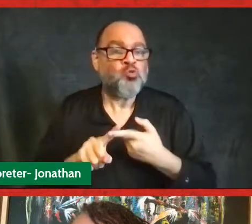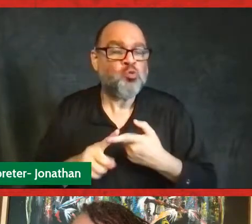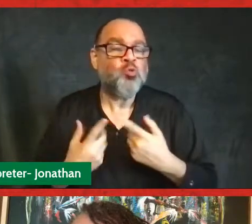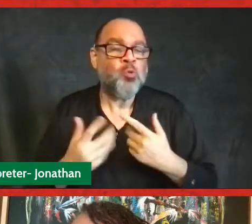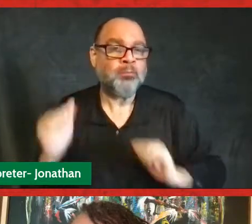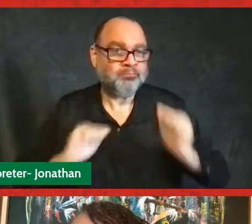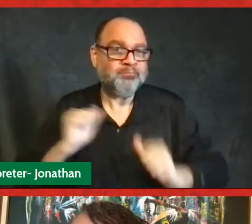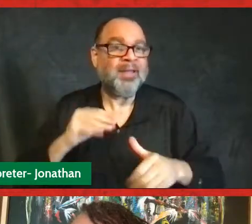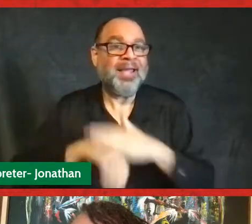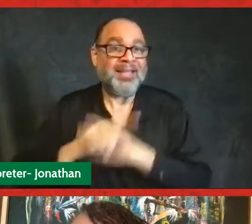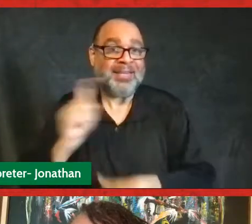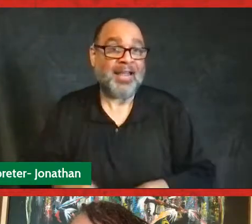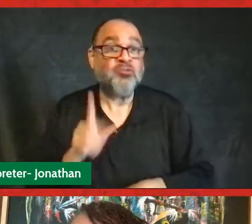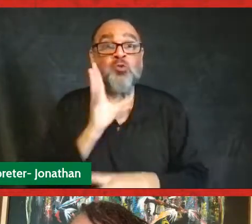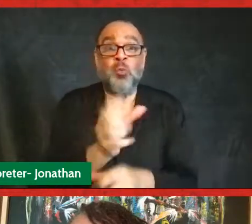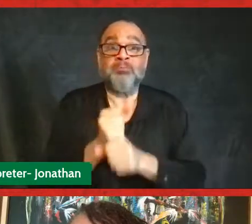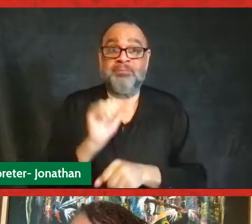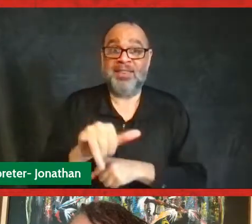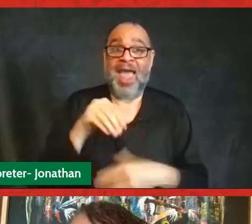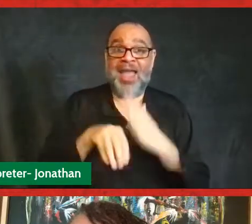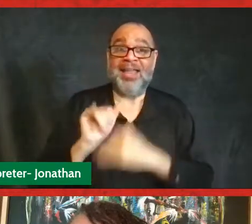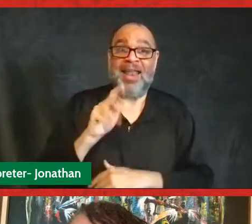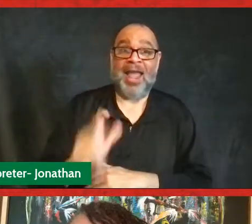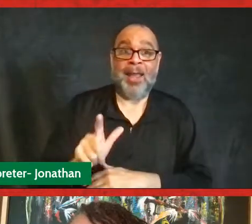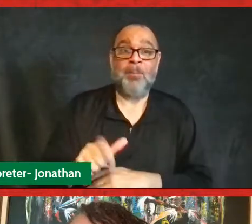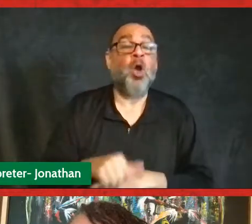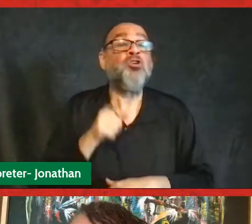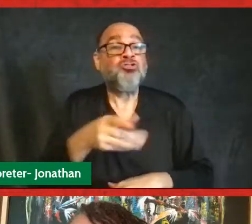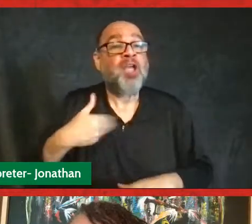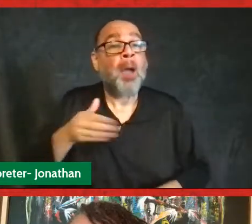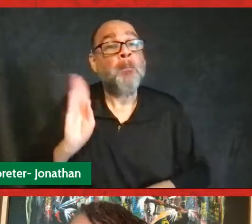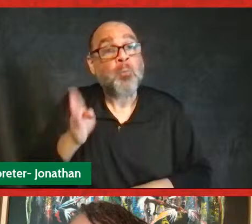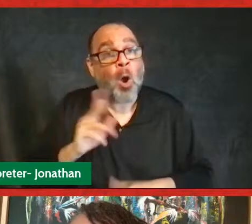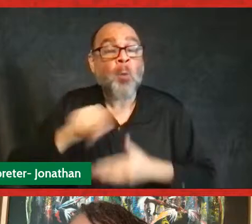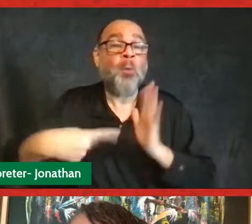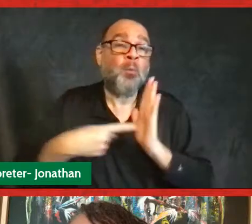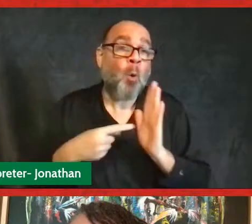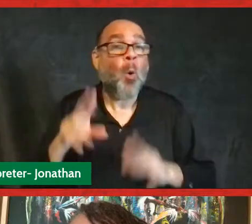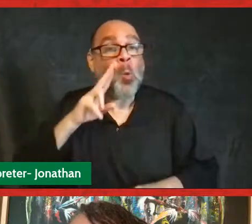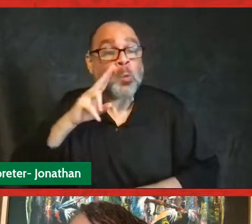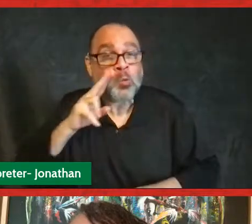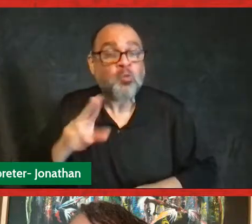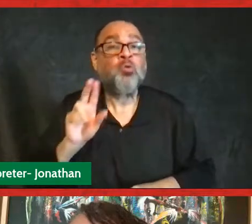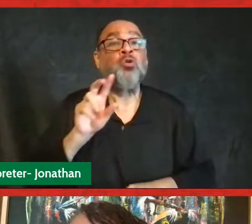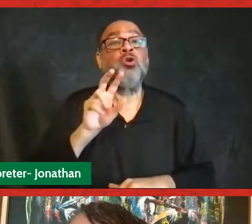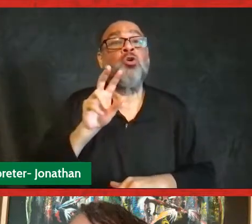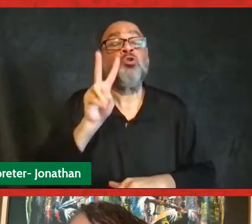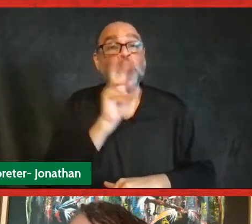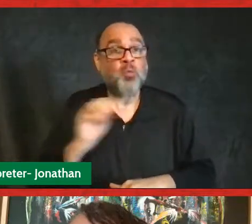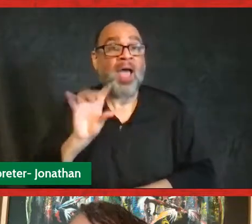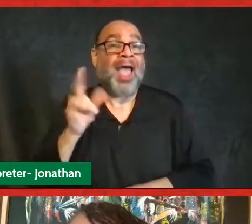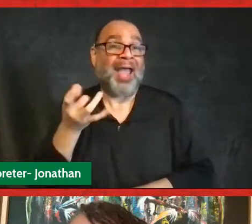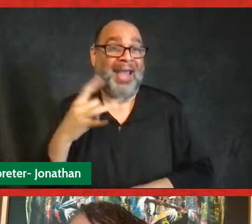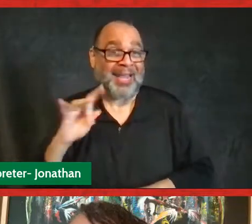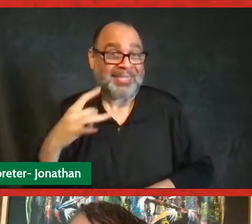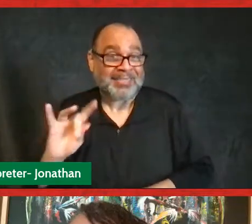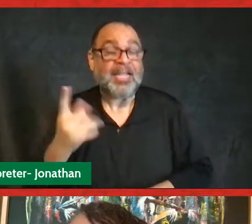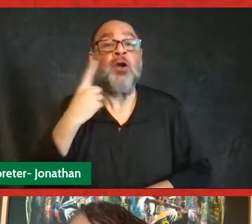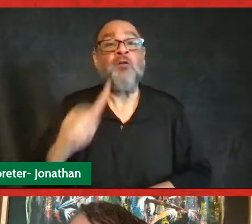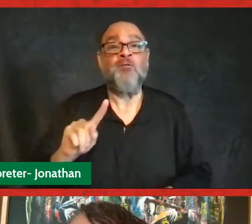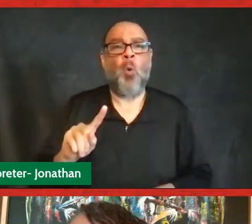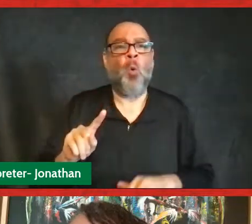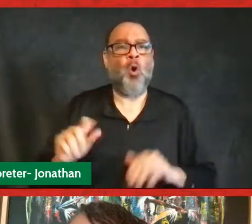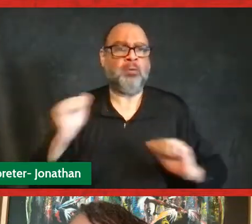that in April. She received Broadway World Houston's 2018 Best Director Award for Sassy